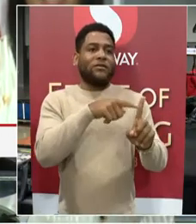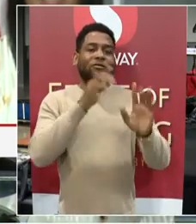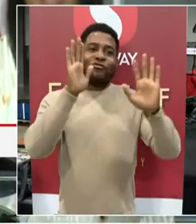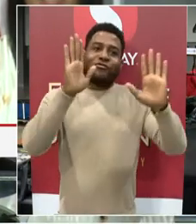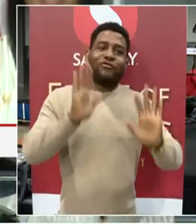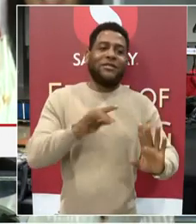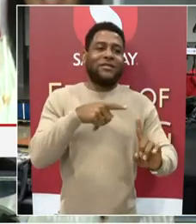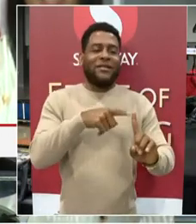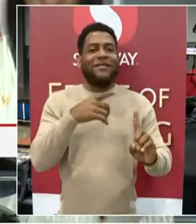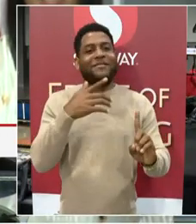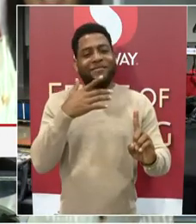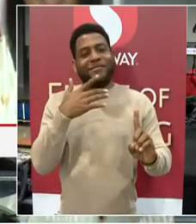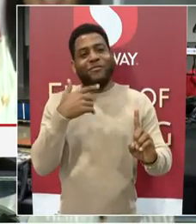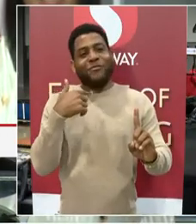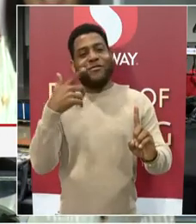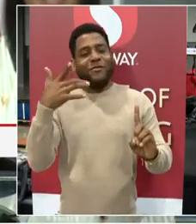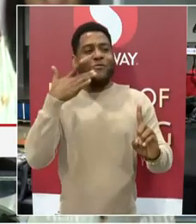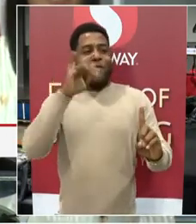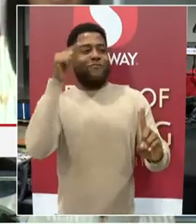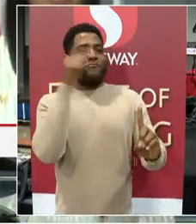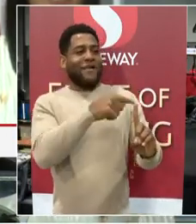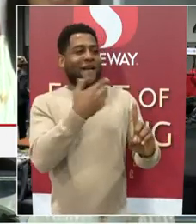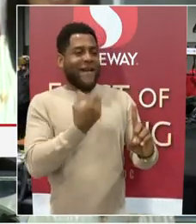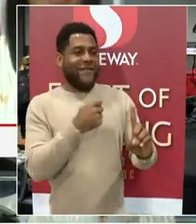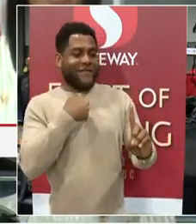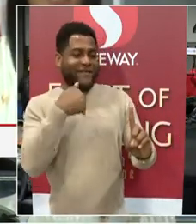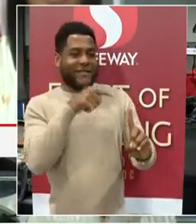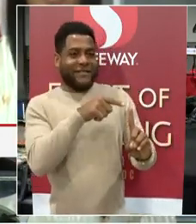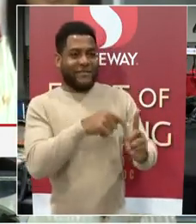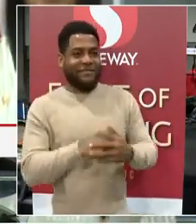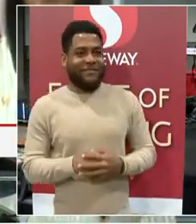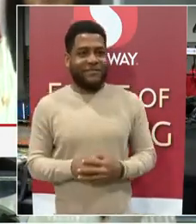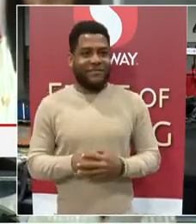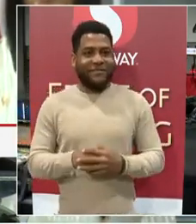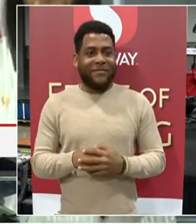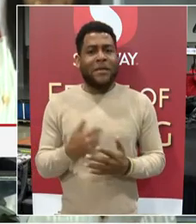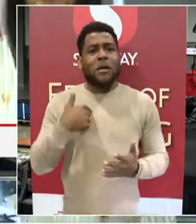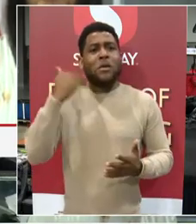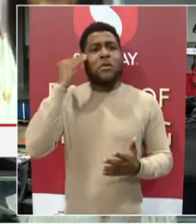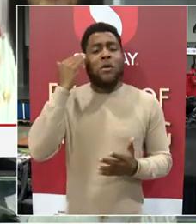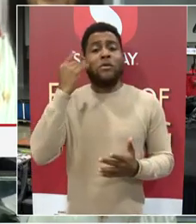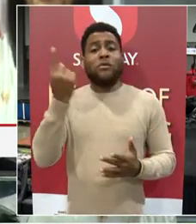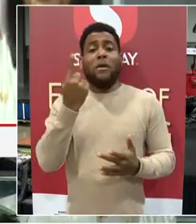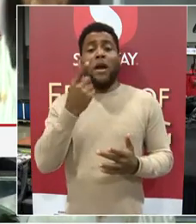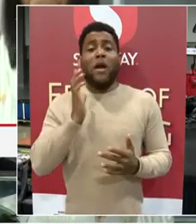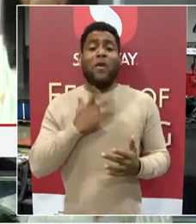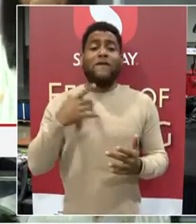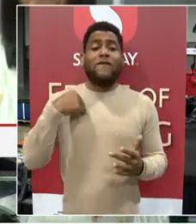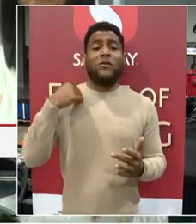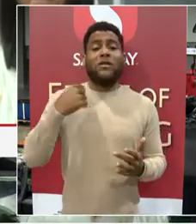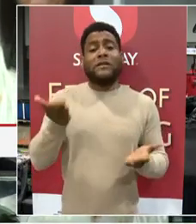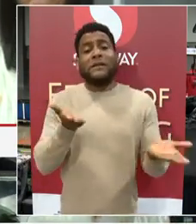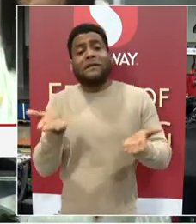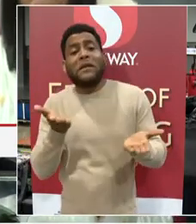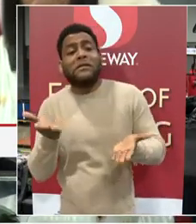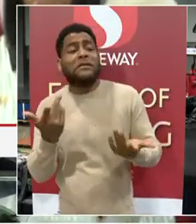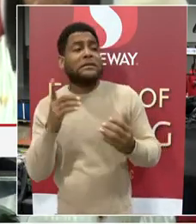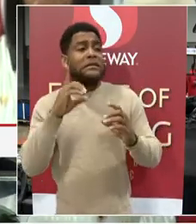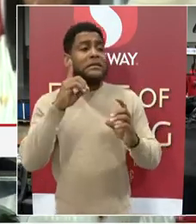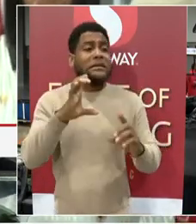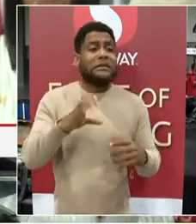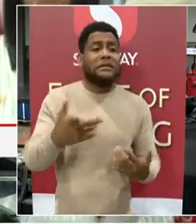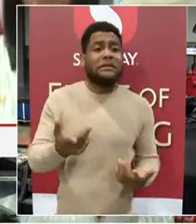know that the one thing that our volunteers at Serve DC are thinking about, as we all are, is